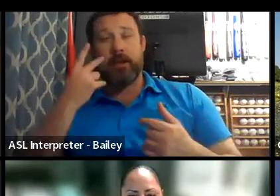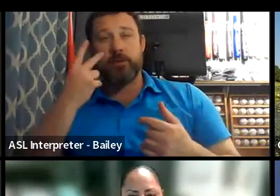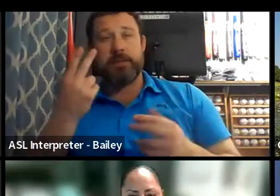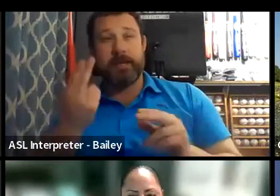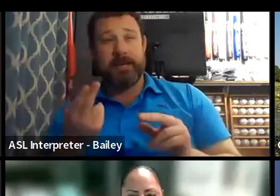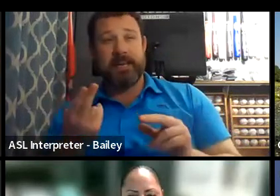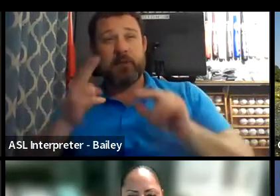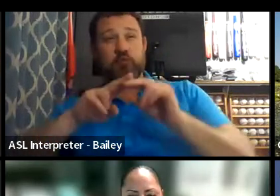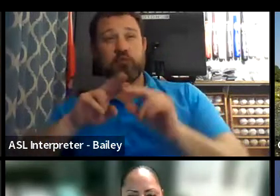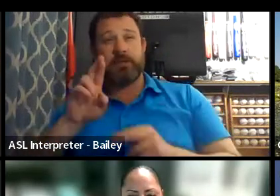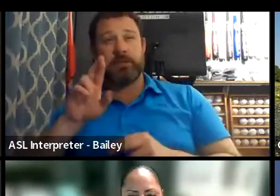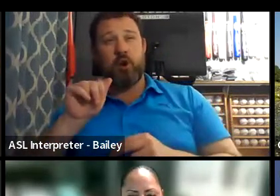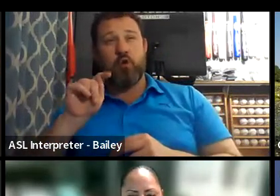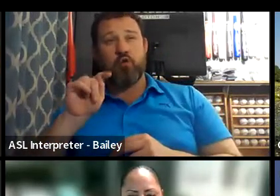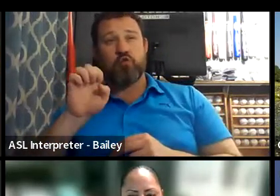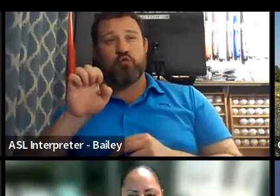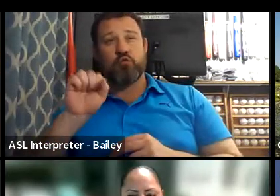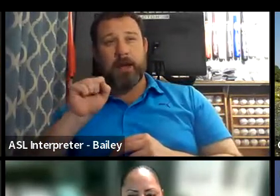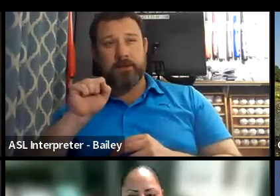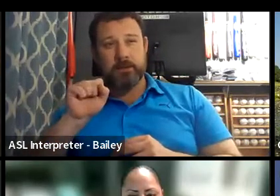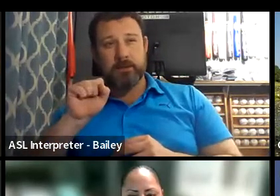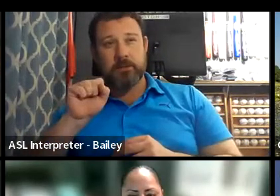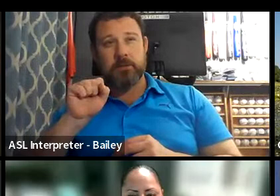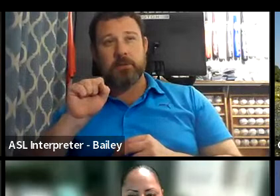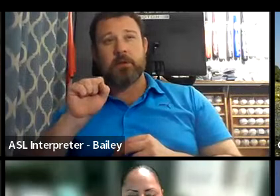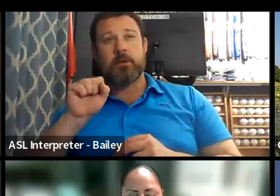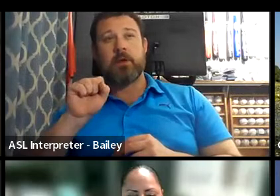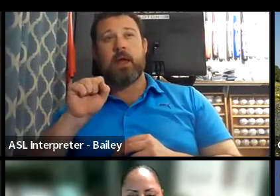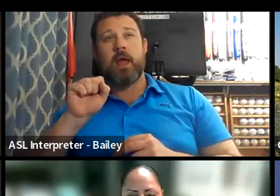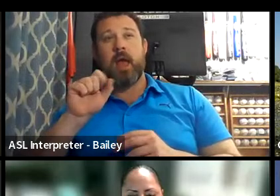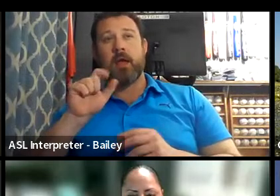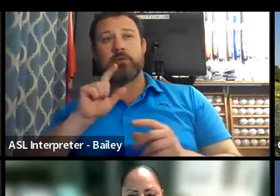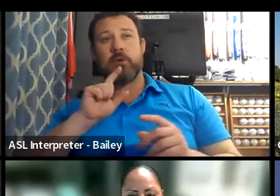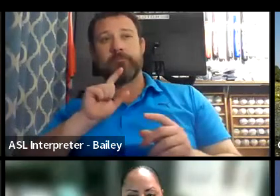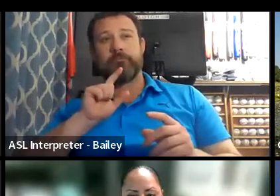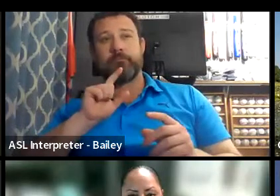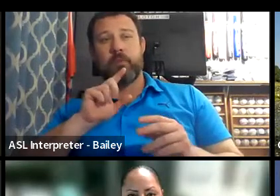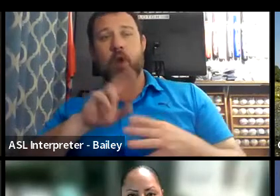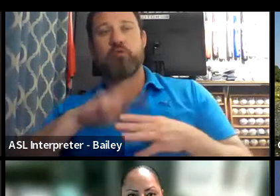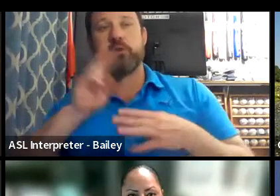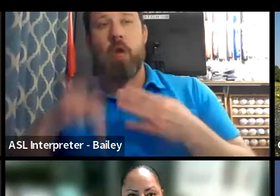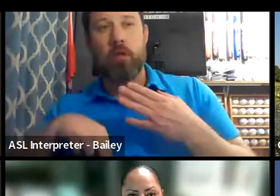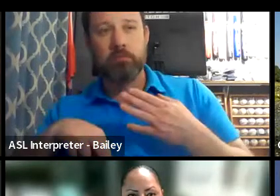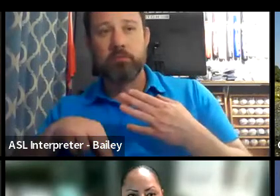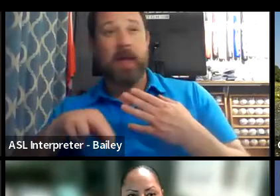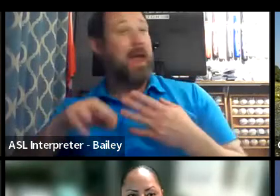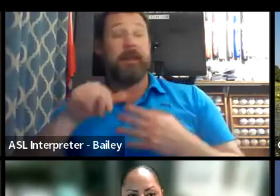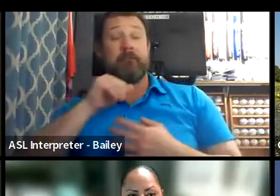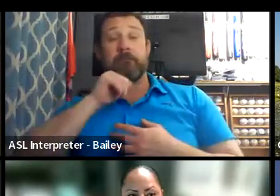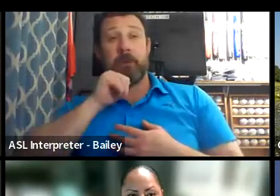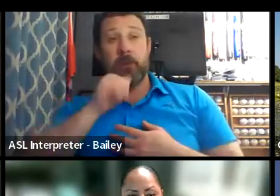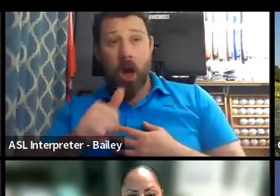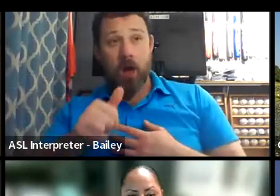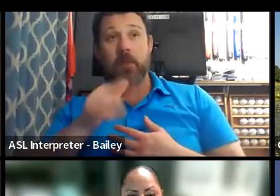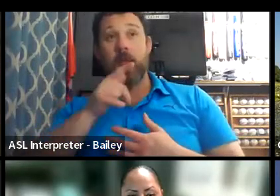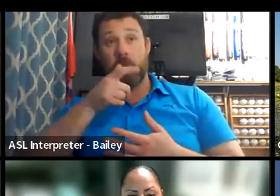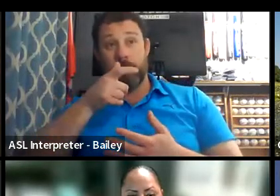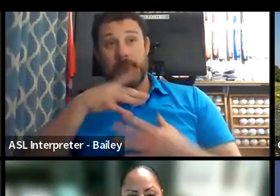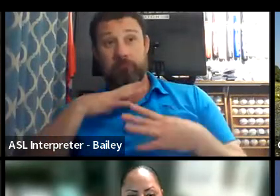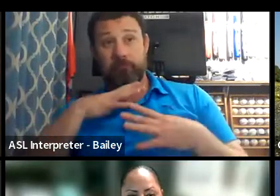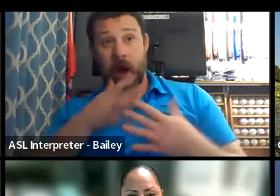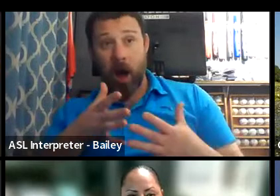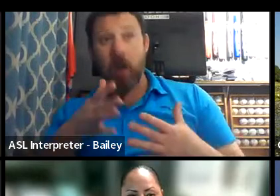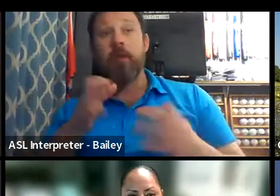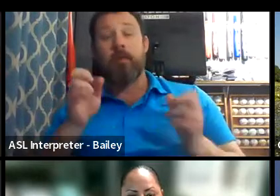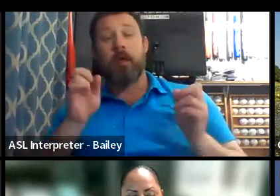increased rates, like as a result? And so if that's not the case and they're going to be fine, then that's okay. I'm